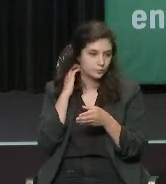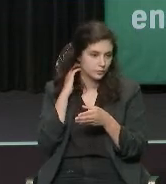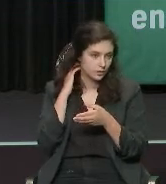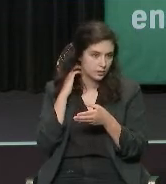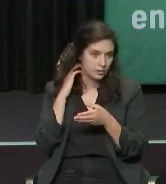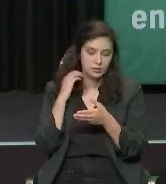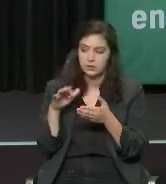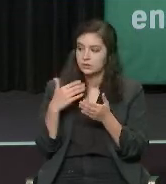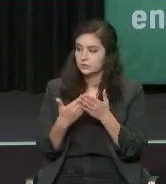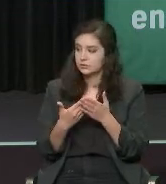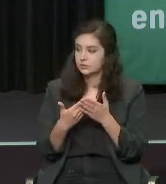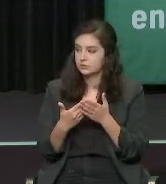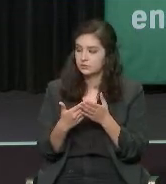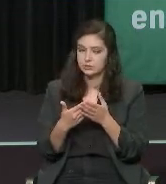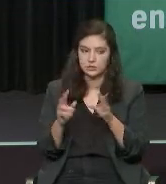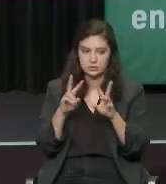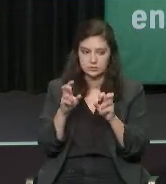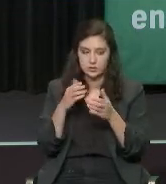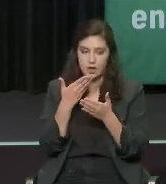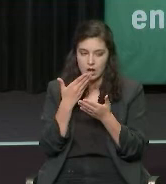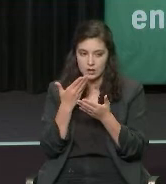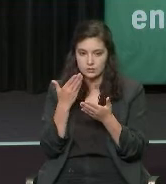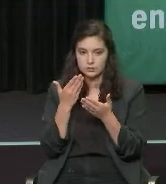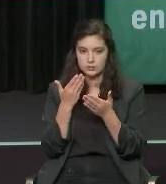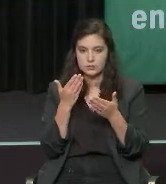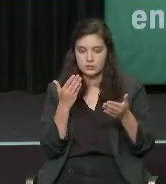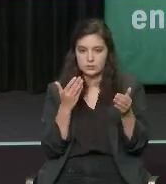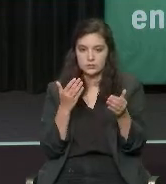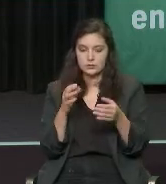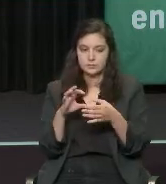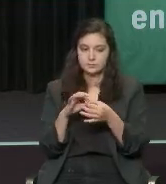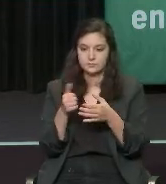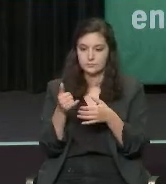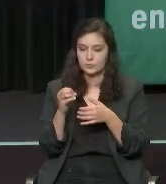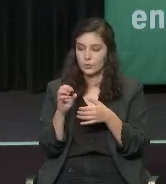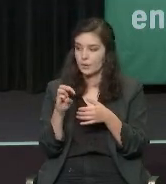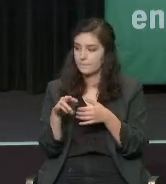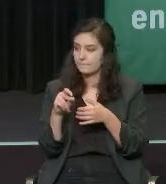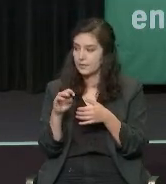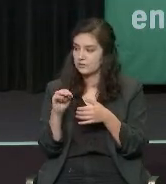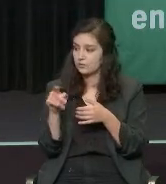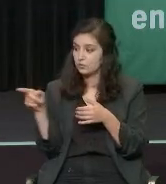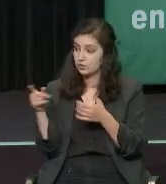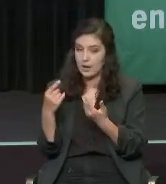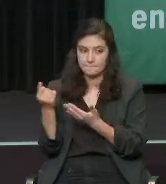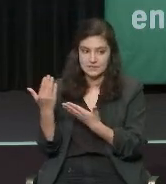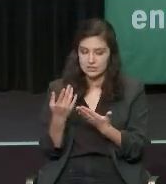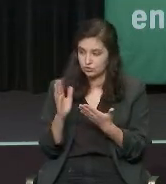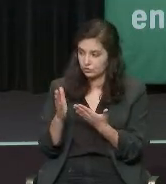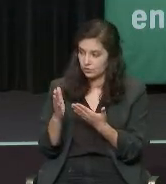para contribuir para o setor AFOLU e tem sobretudo para a biomassa. Eu penso que vocês têm a minha apresentação aí com vocês já?